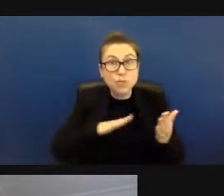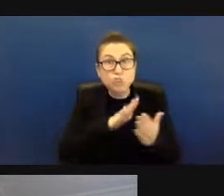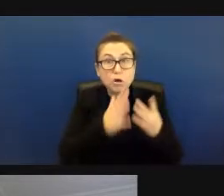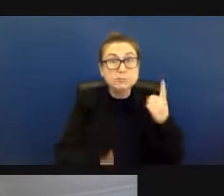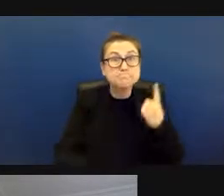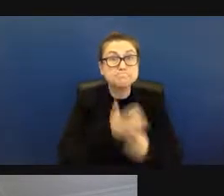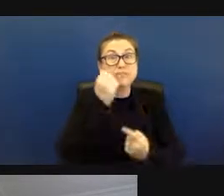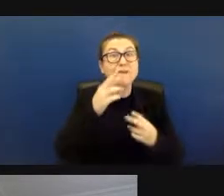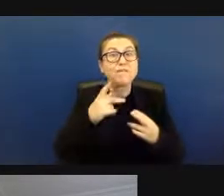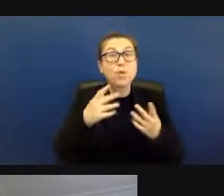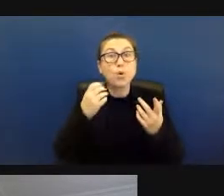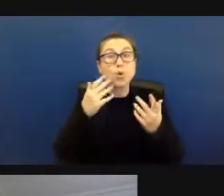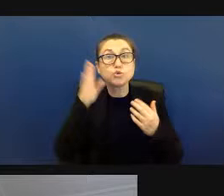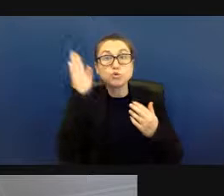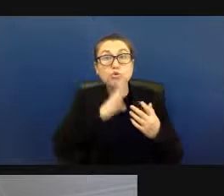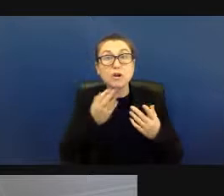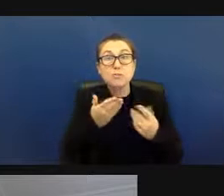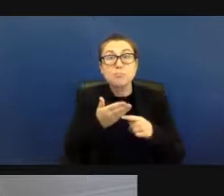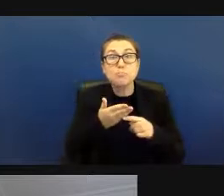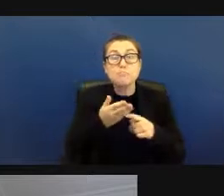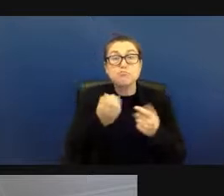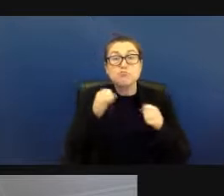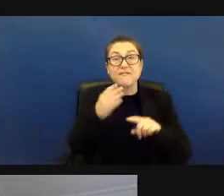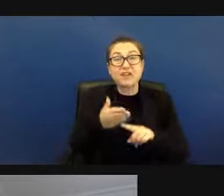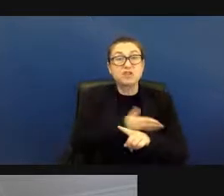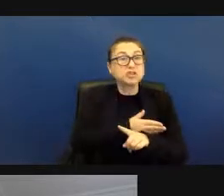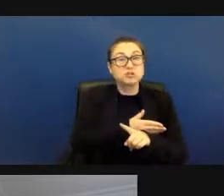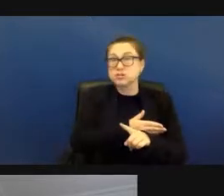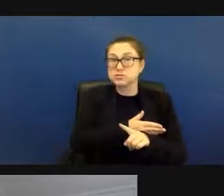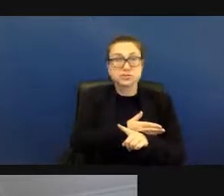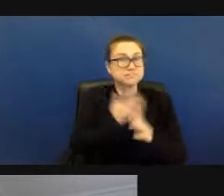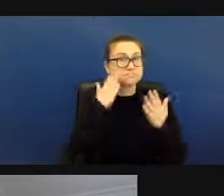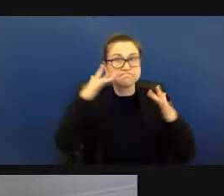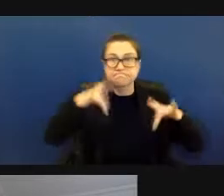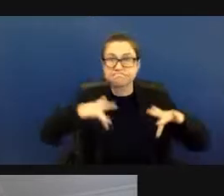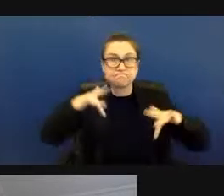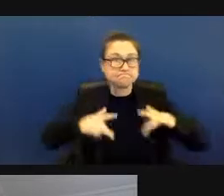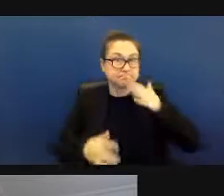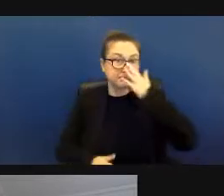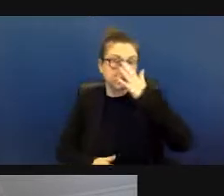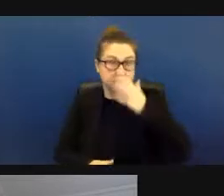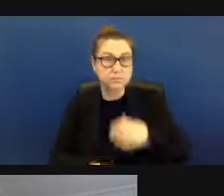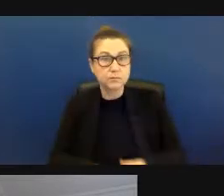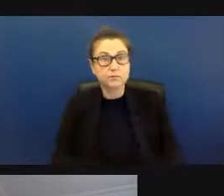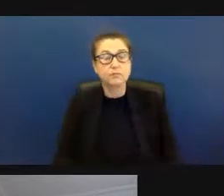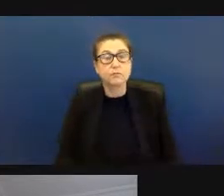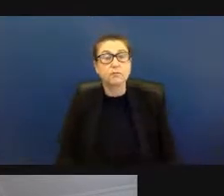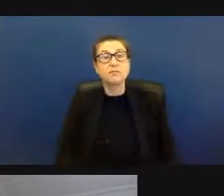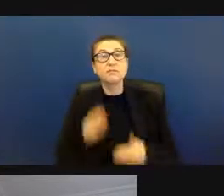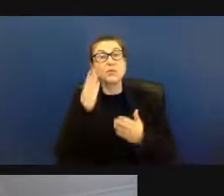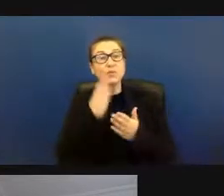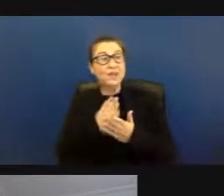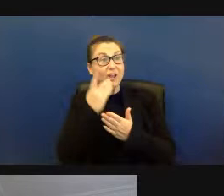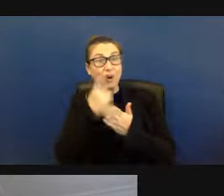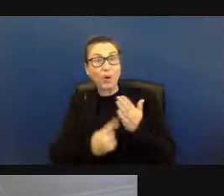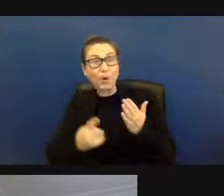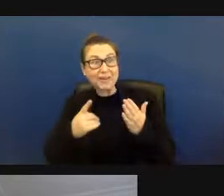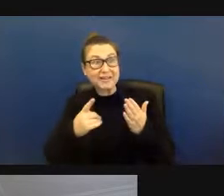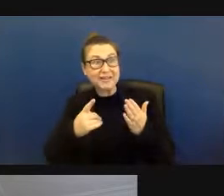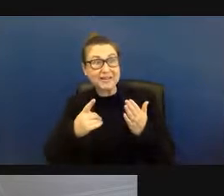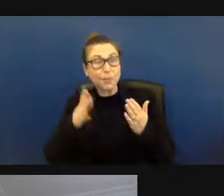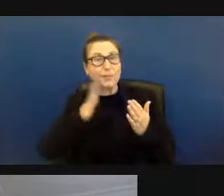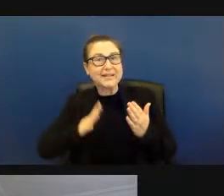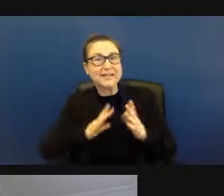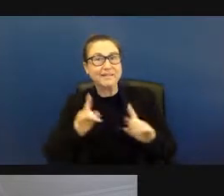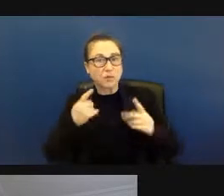stroke prevention. We can only know that, and we can only know who it's the good approach for by doing the research